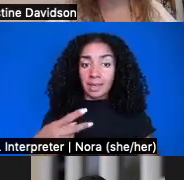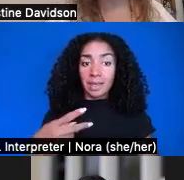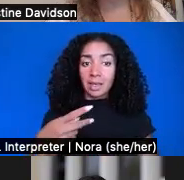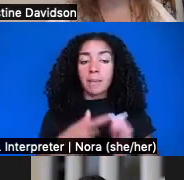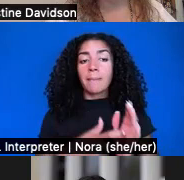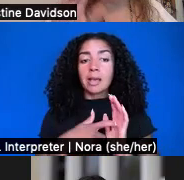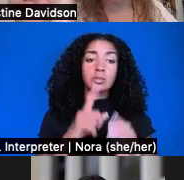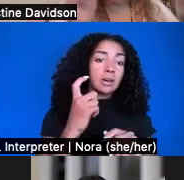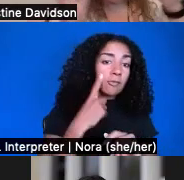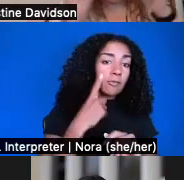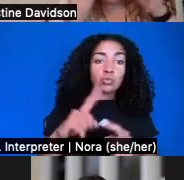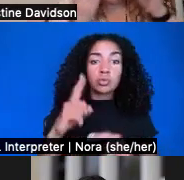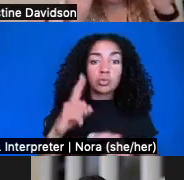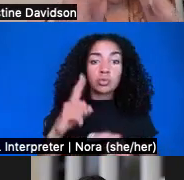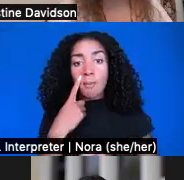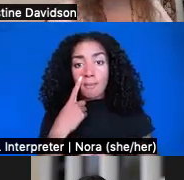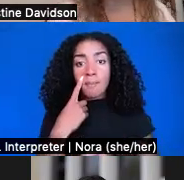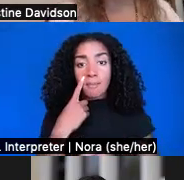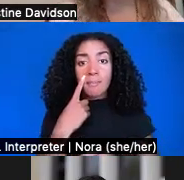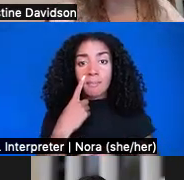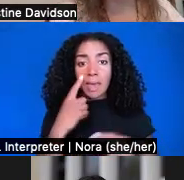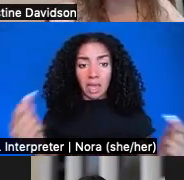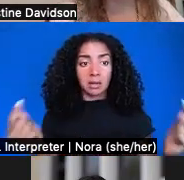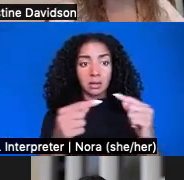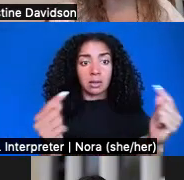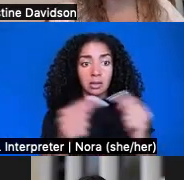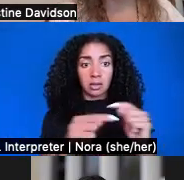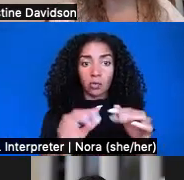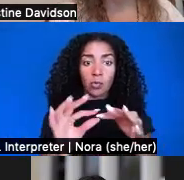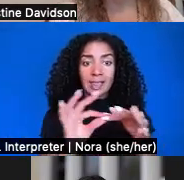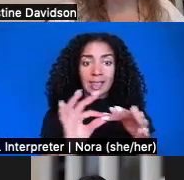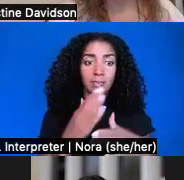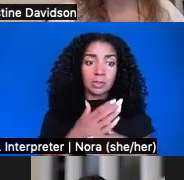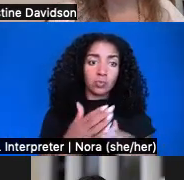basis, working with the government-to-government relationships, right?